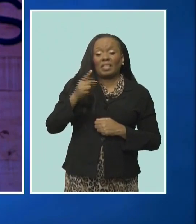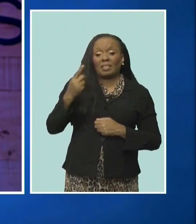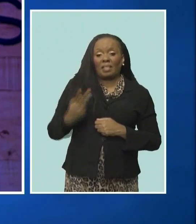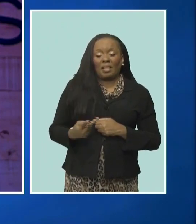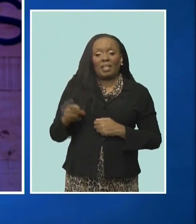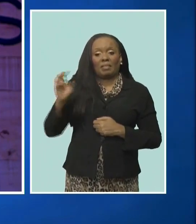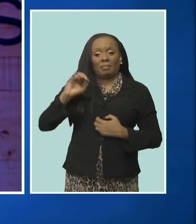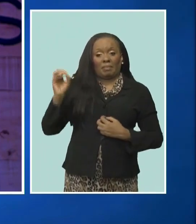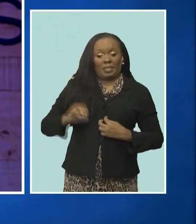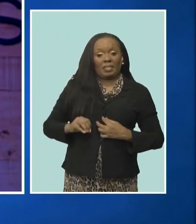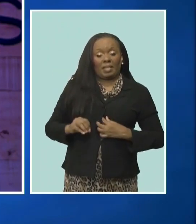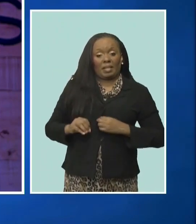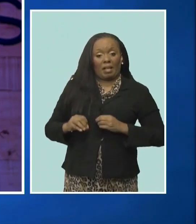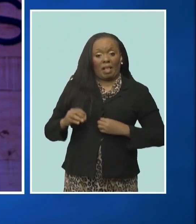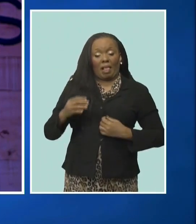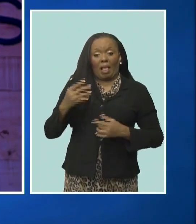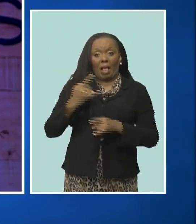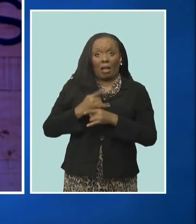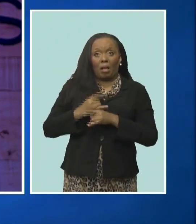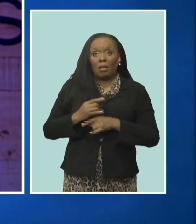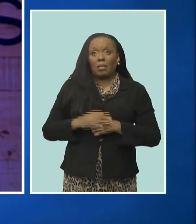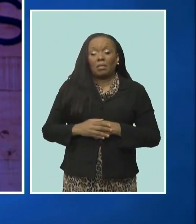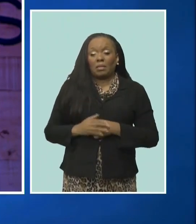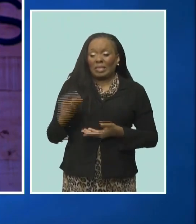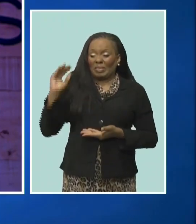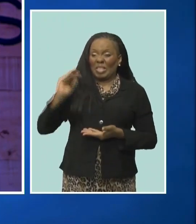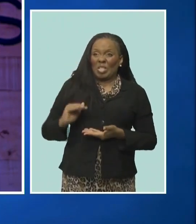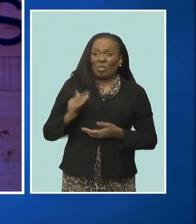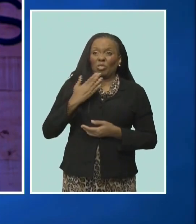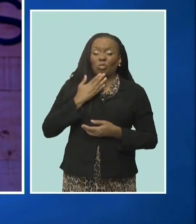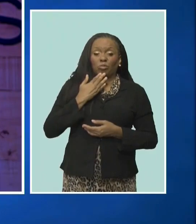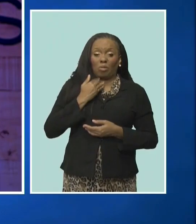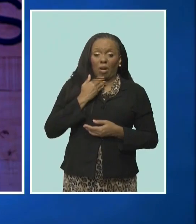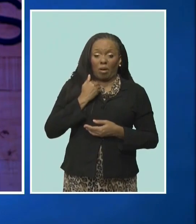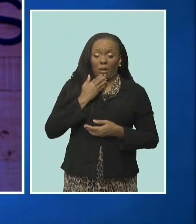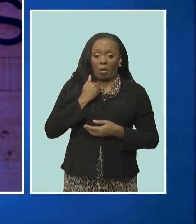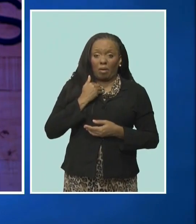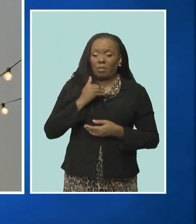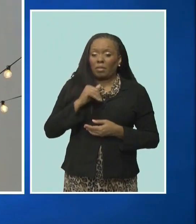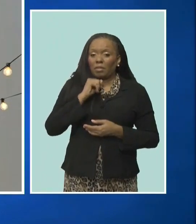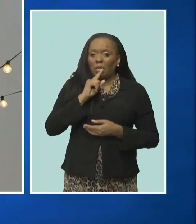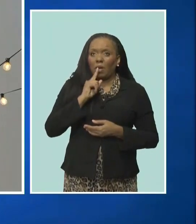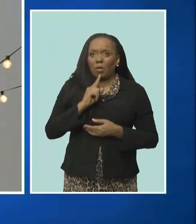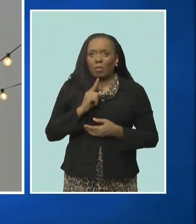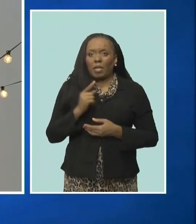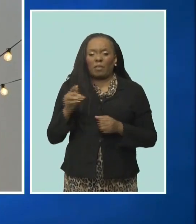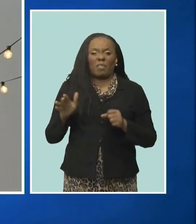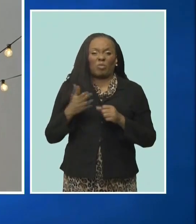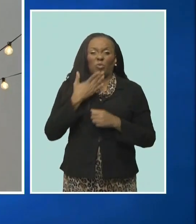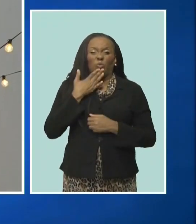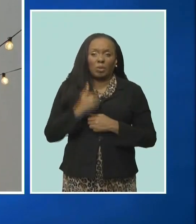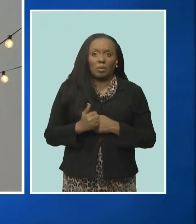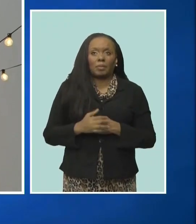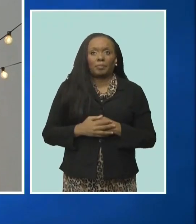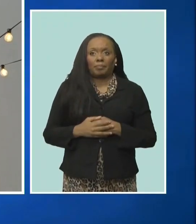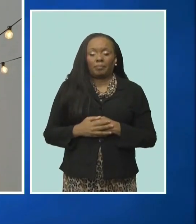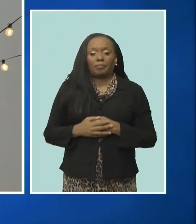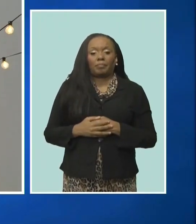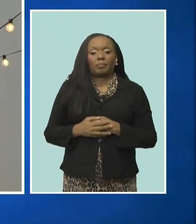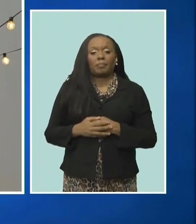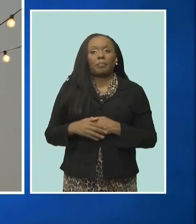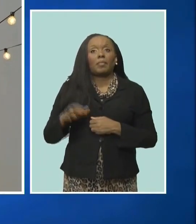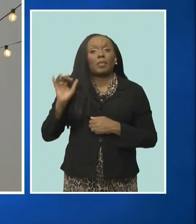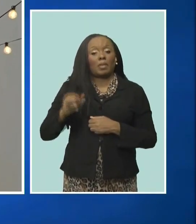lighter. We try to turn down the sugar so that it's not as heavy. Chorus Sparkling Rum Punch is produced